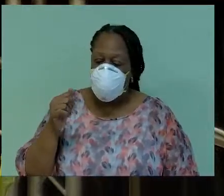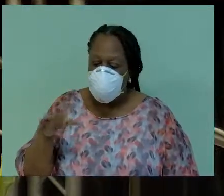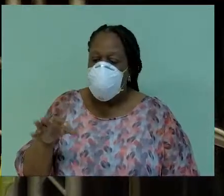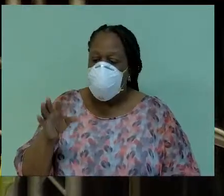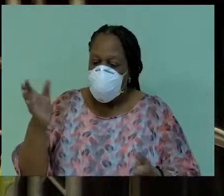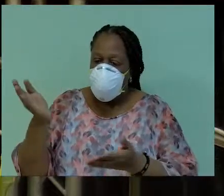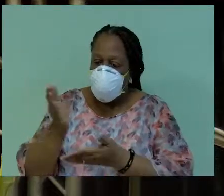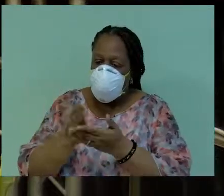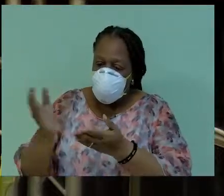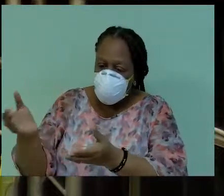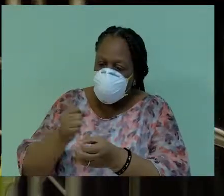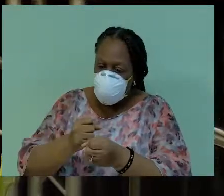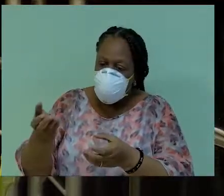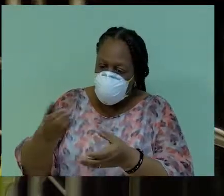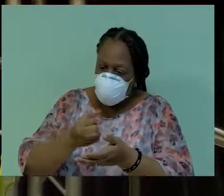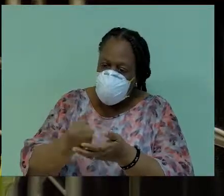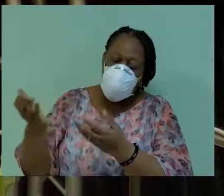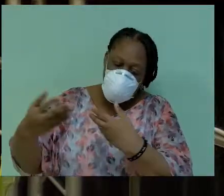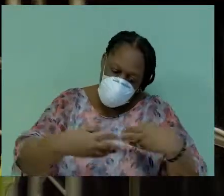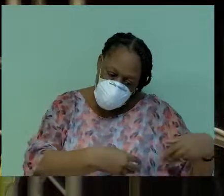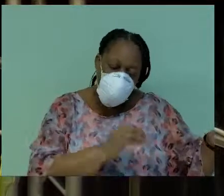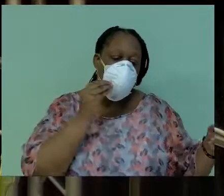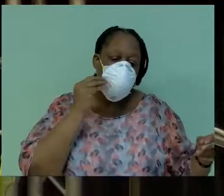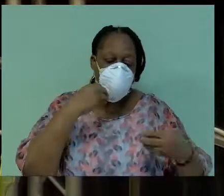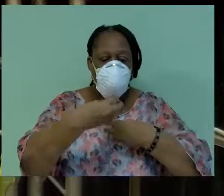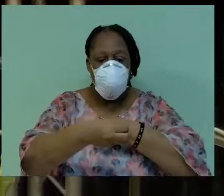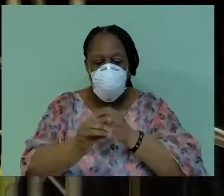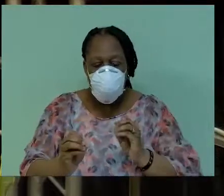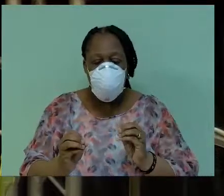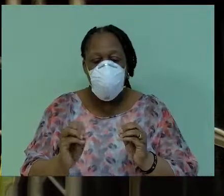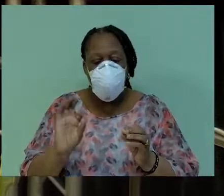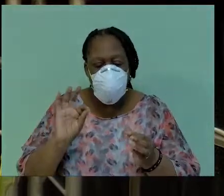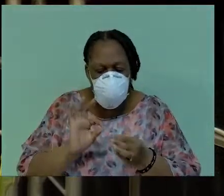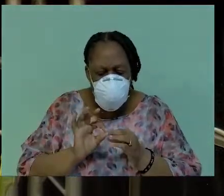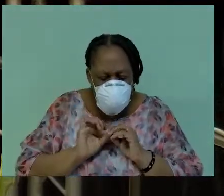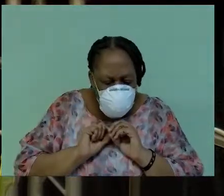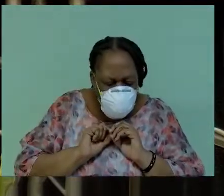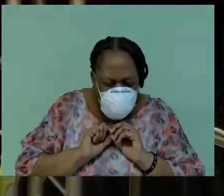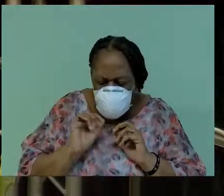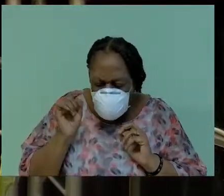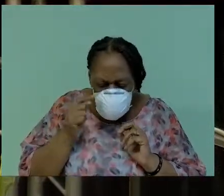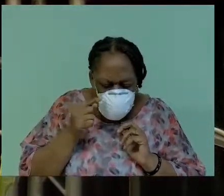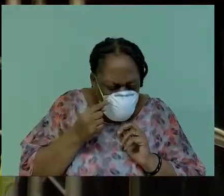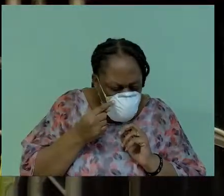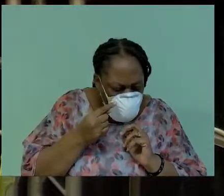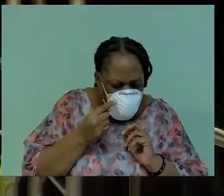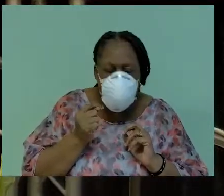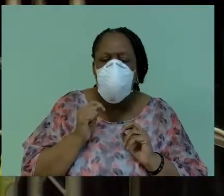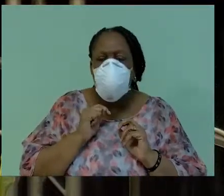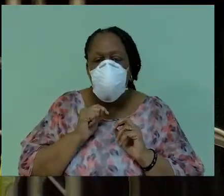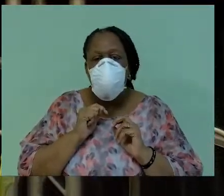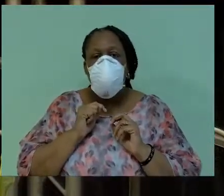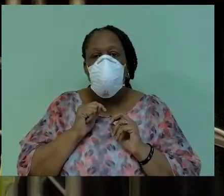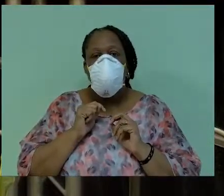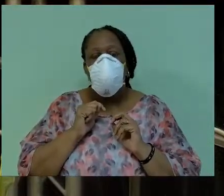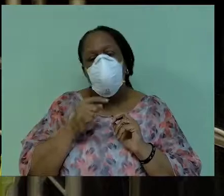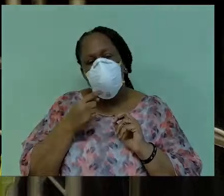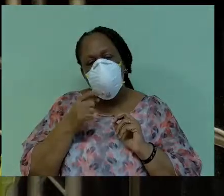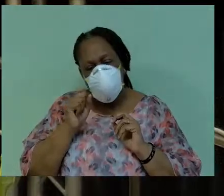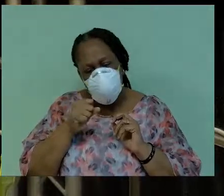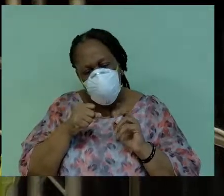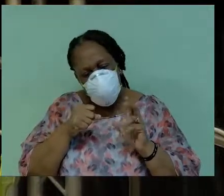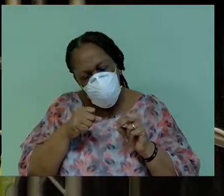analysis. I'm here to say that we are satisfied with the alcoholic content that is